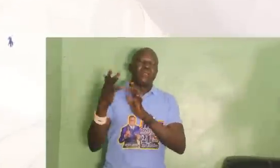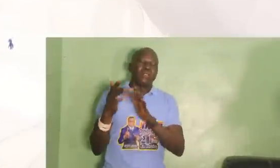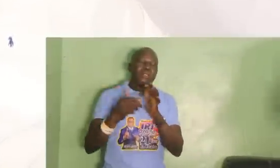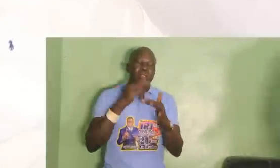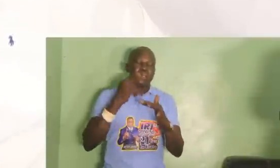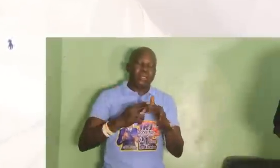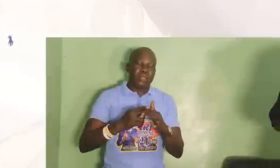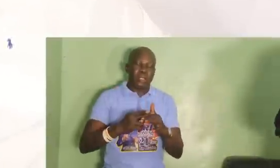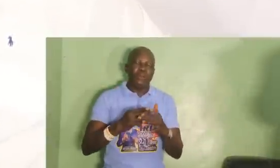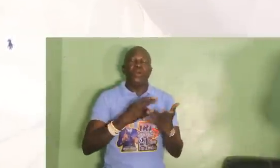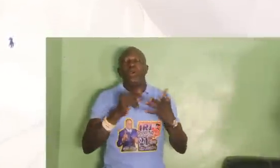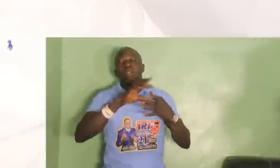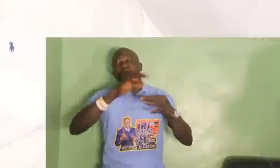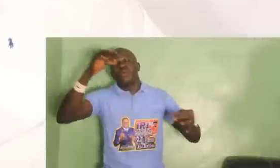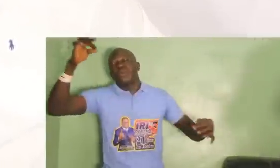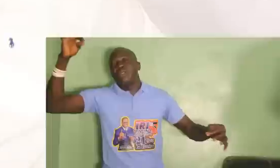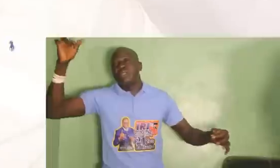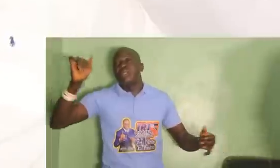Jesus.